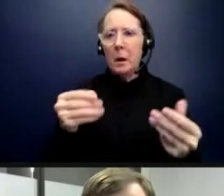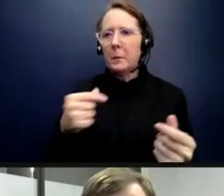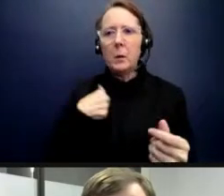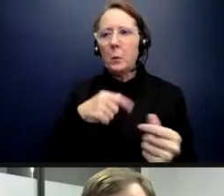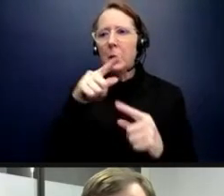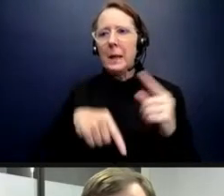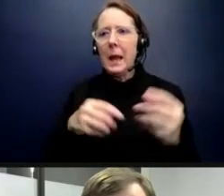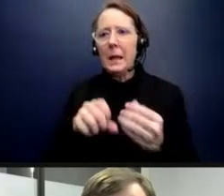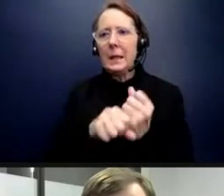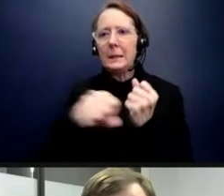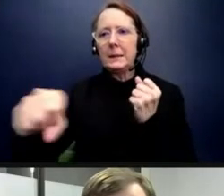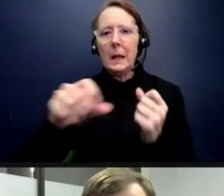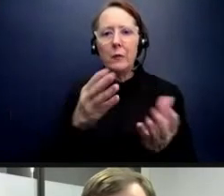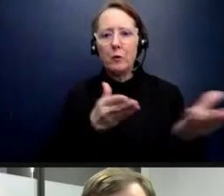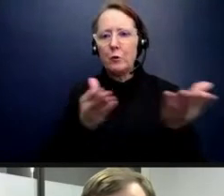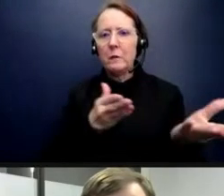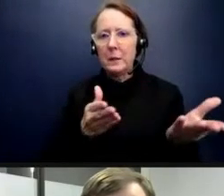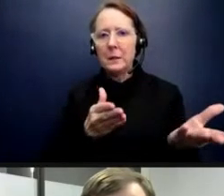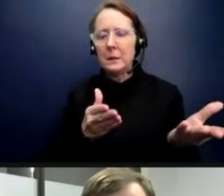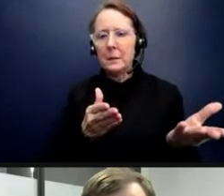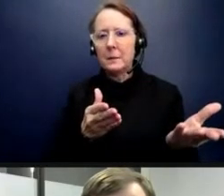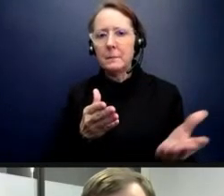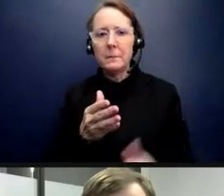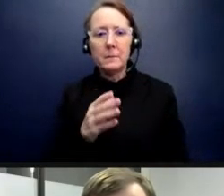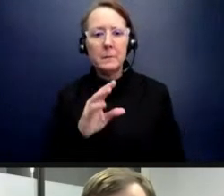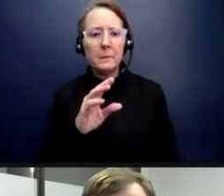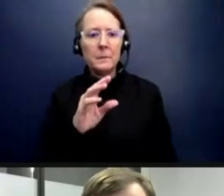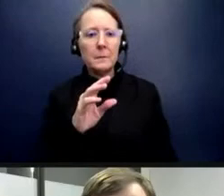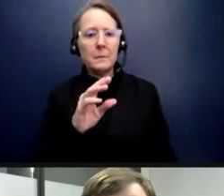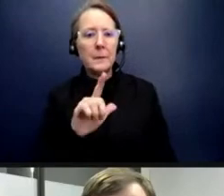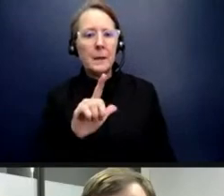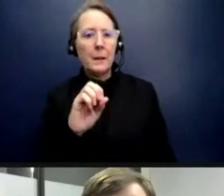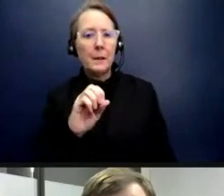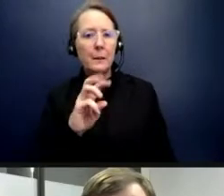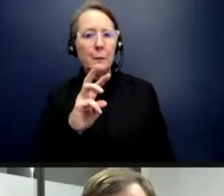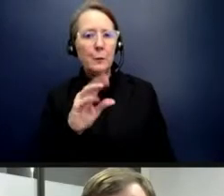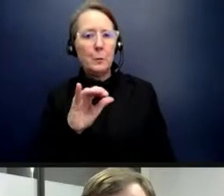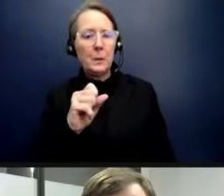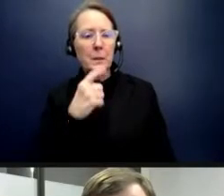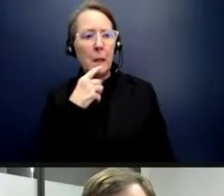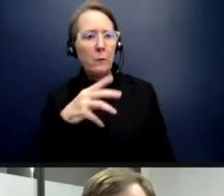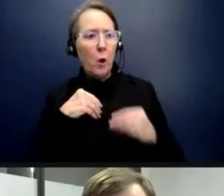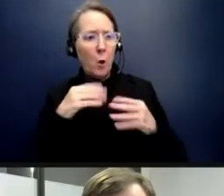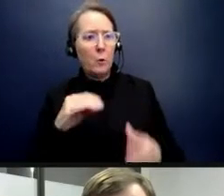time. And the owner of the property, who is?